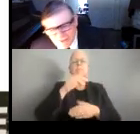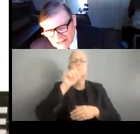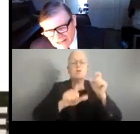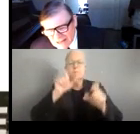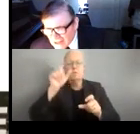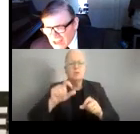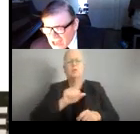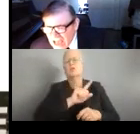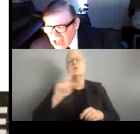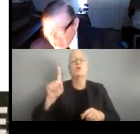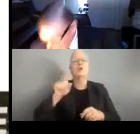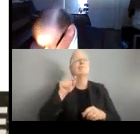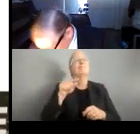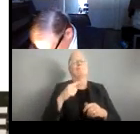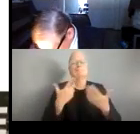on the basic